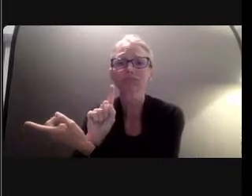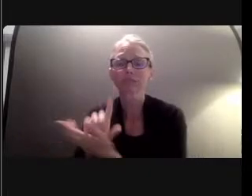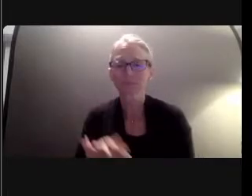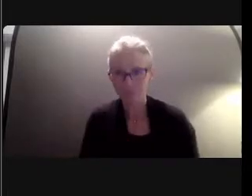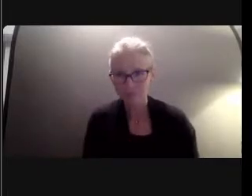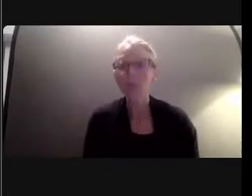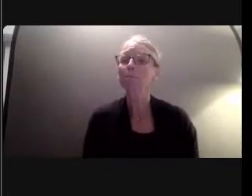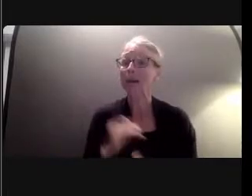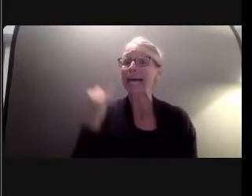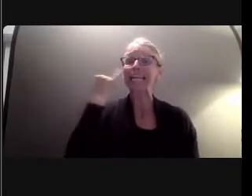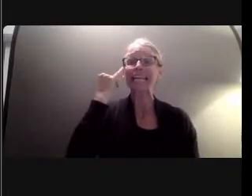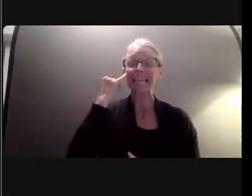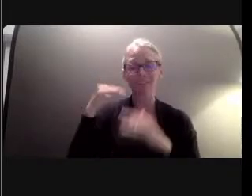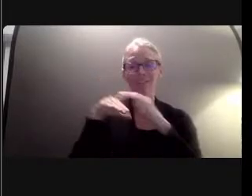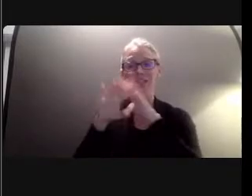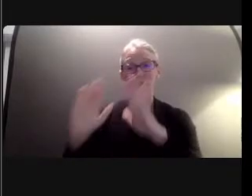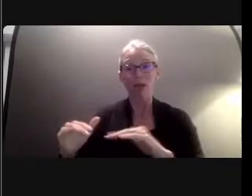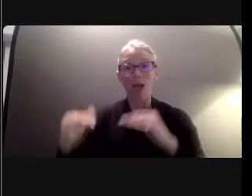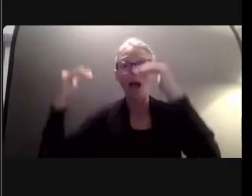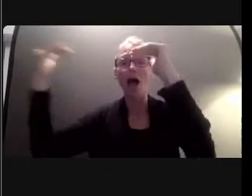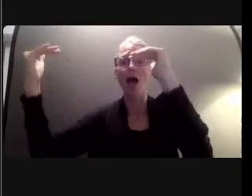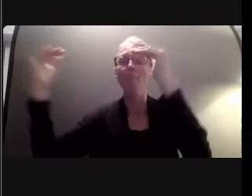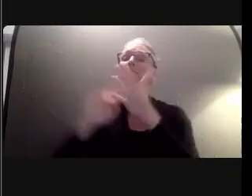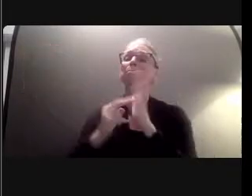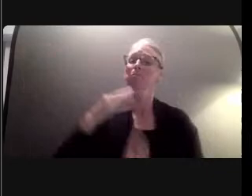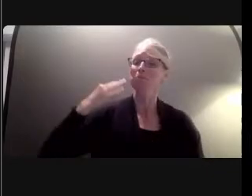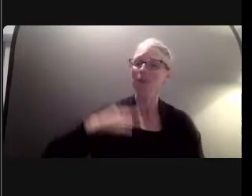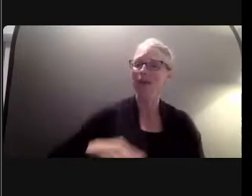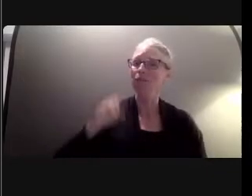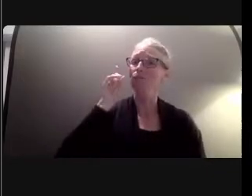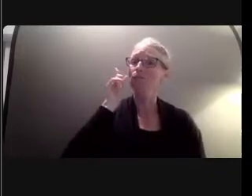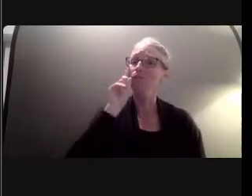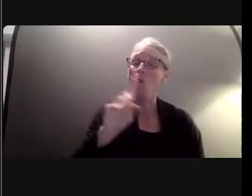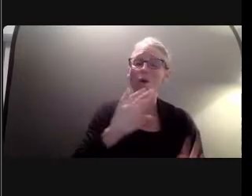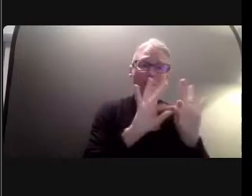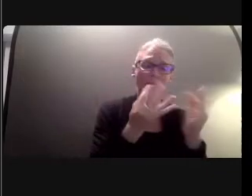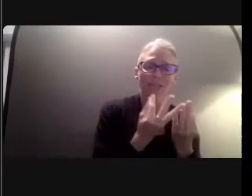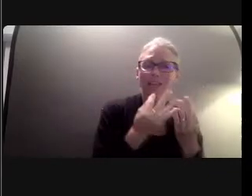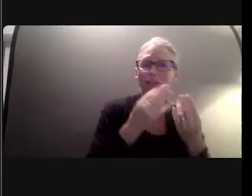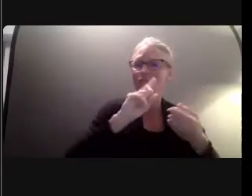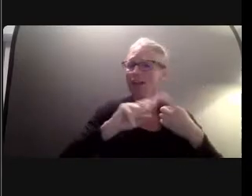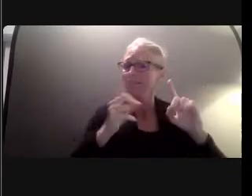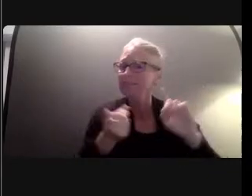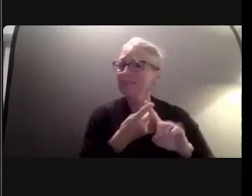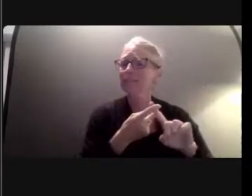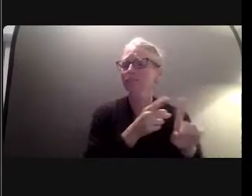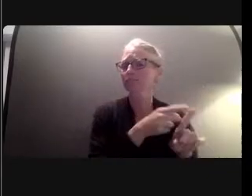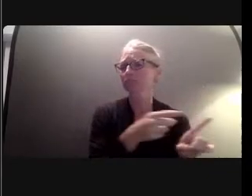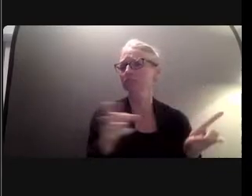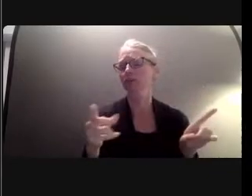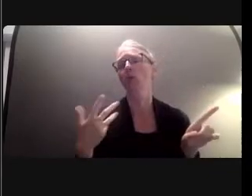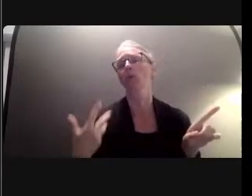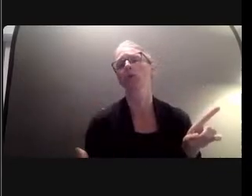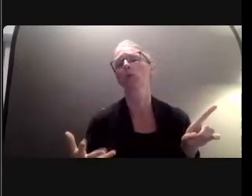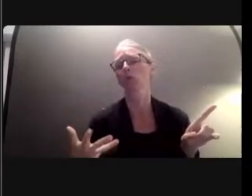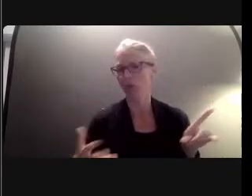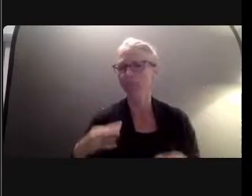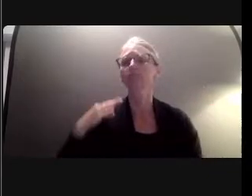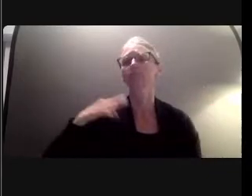their friends, and there's just such a big aspect to that. Also as well, accessibility,